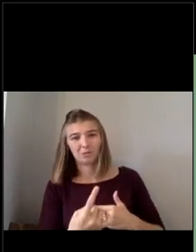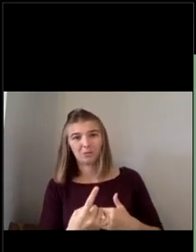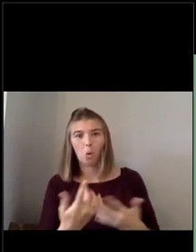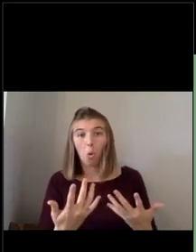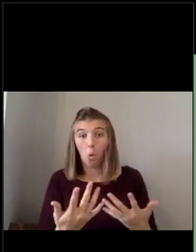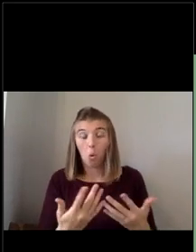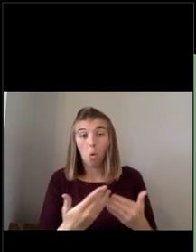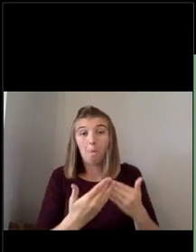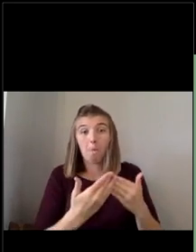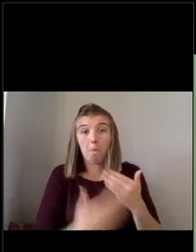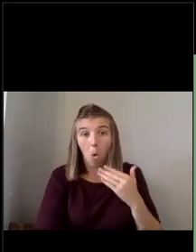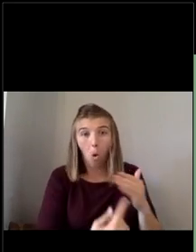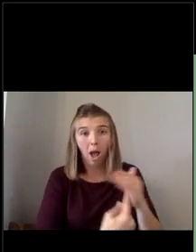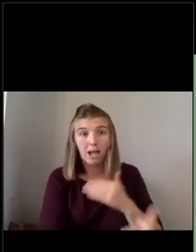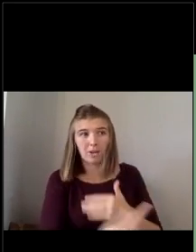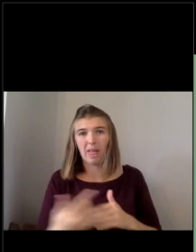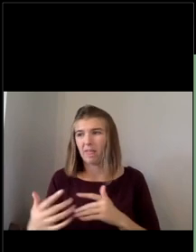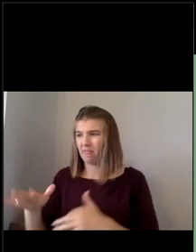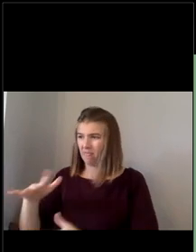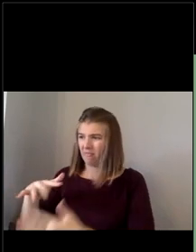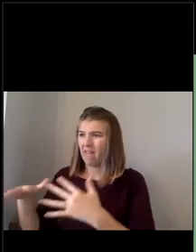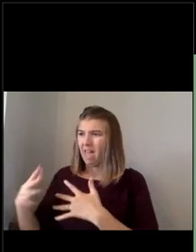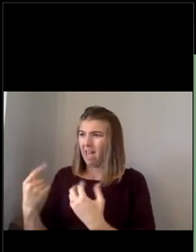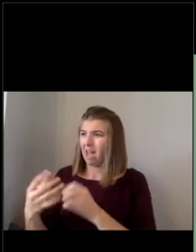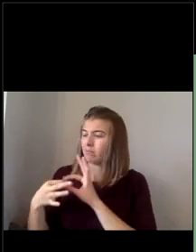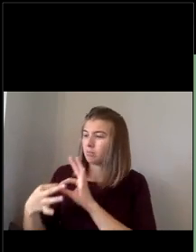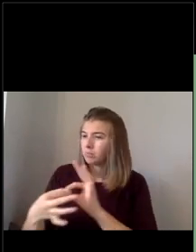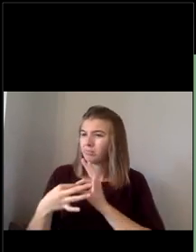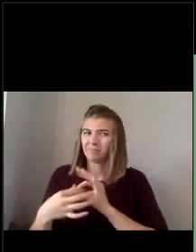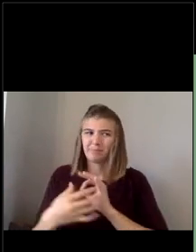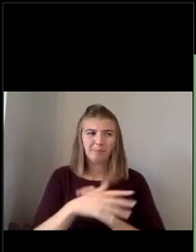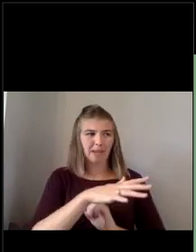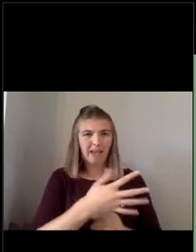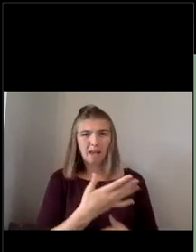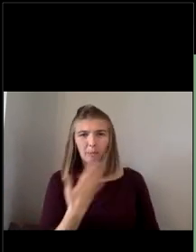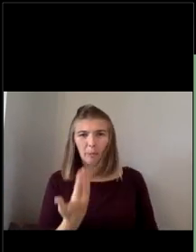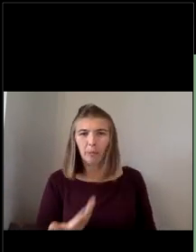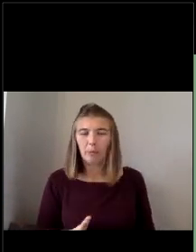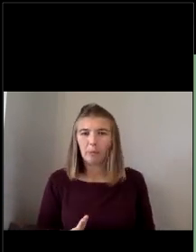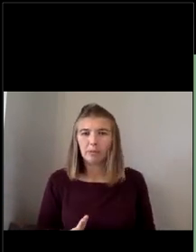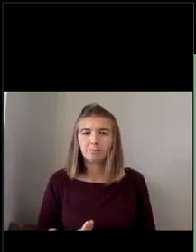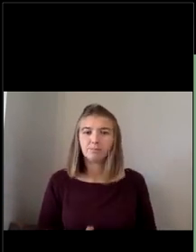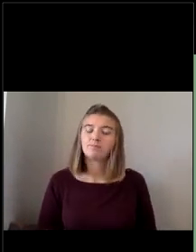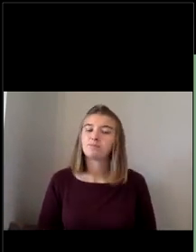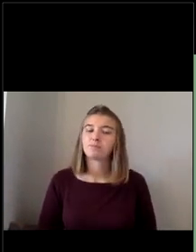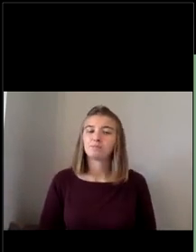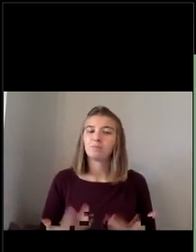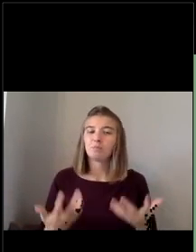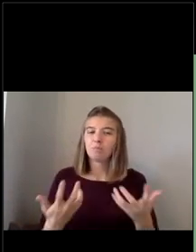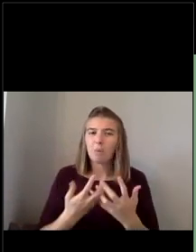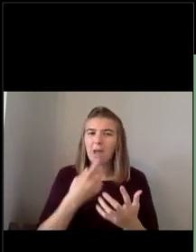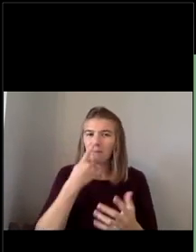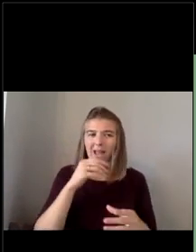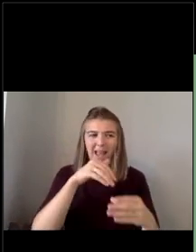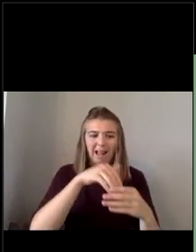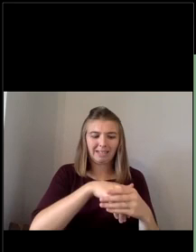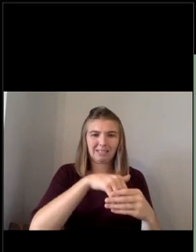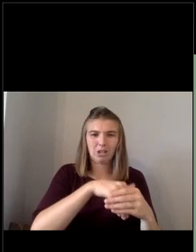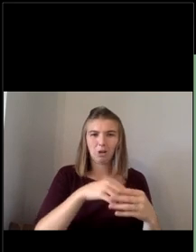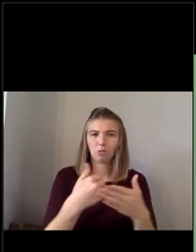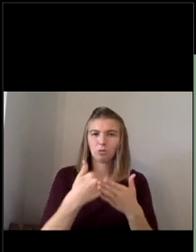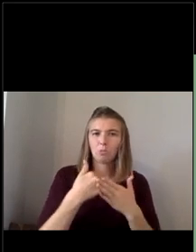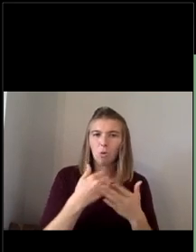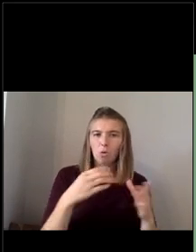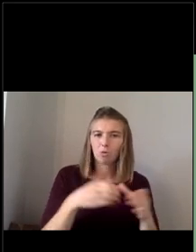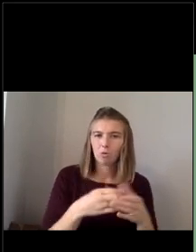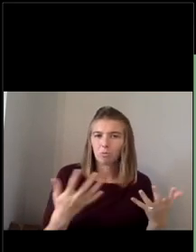So how can we, you know, provide some internal support systems? Research groups are great. You know, Mita